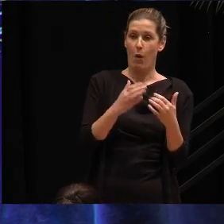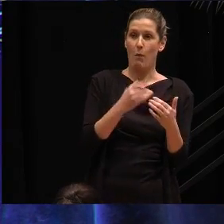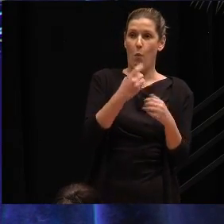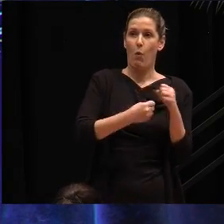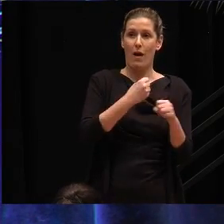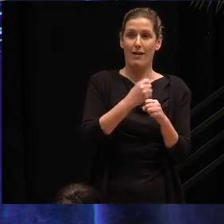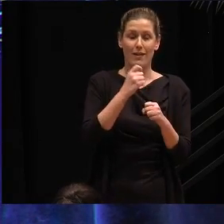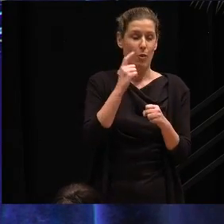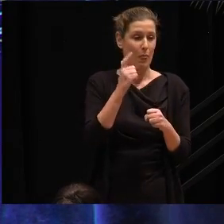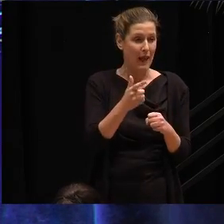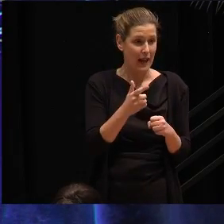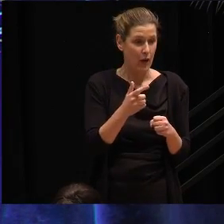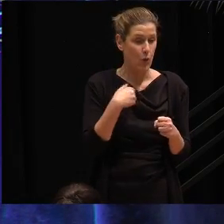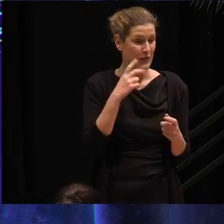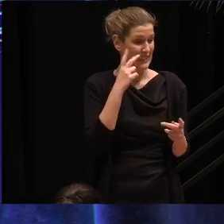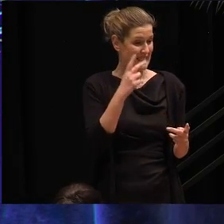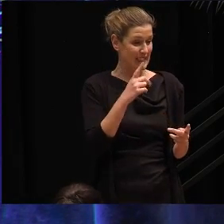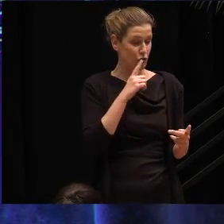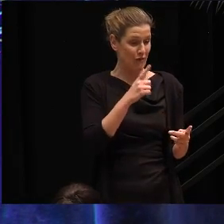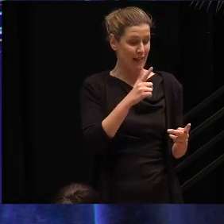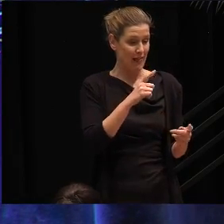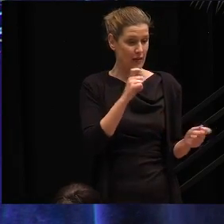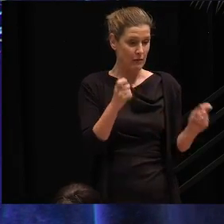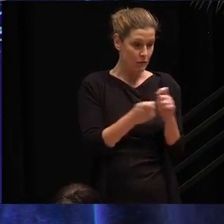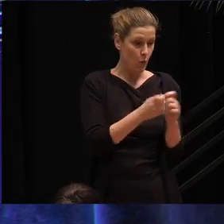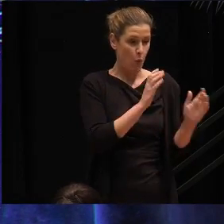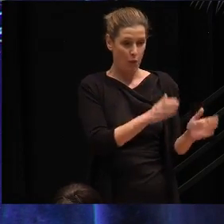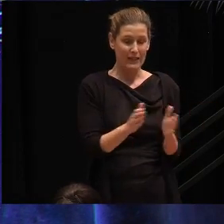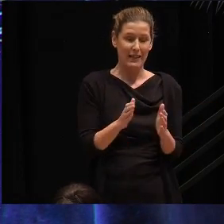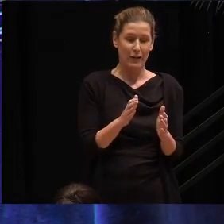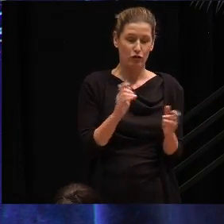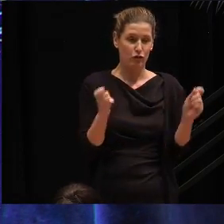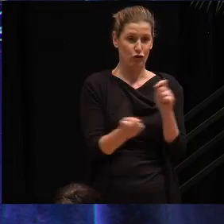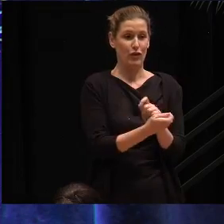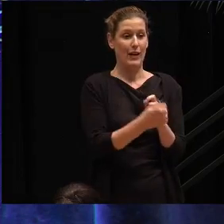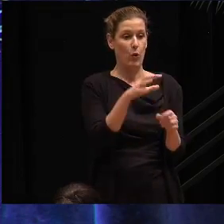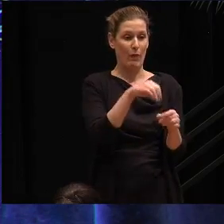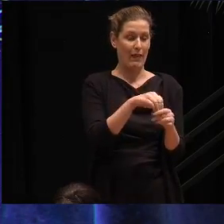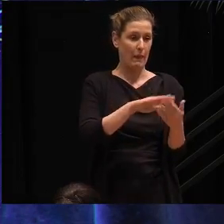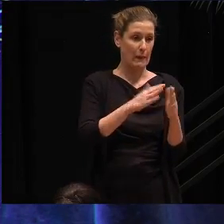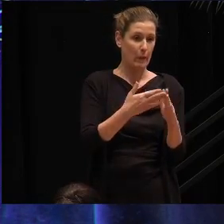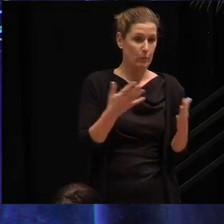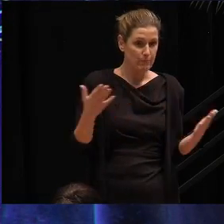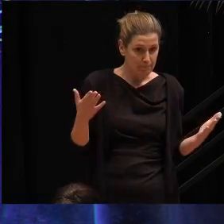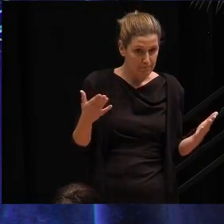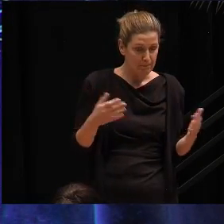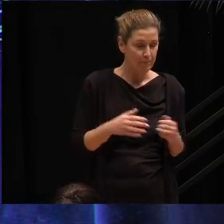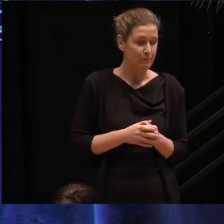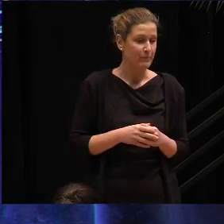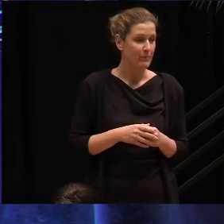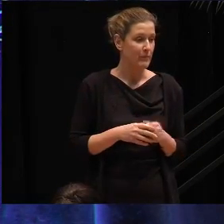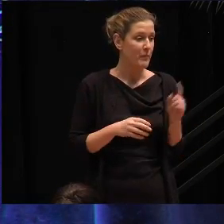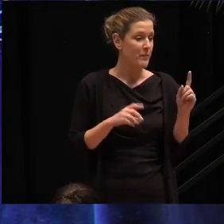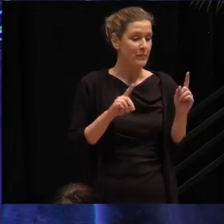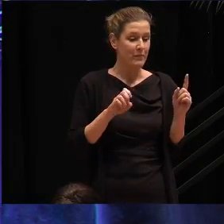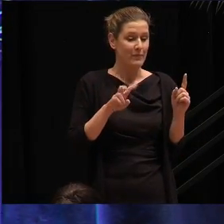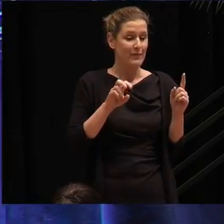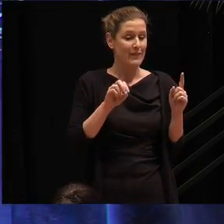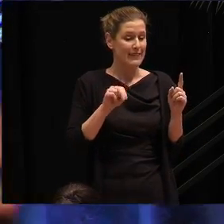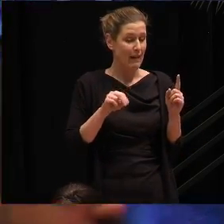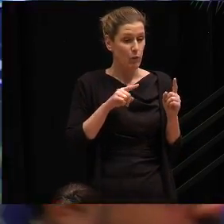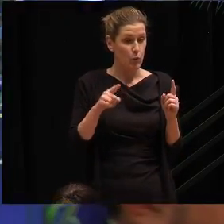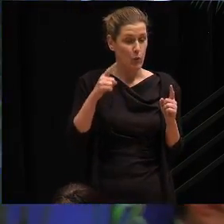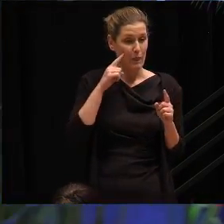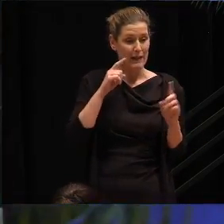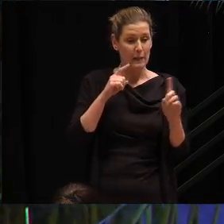day later that we're seeing any real organization within that community. Devin Driscoll, have Democrats learned their lesson